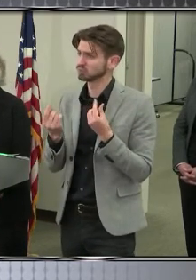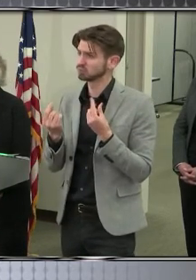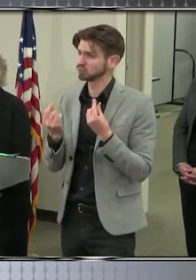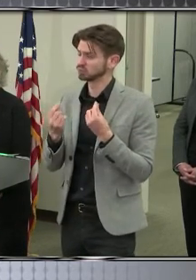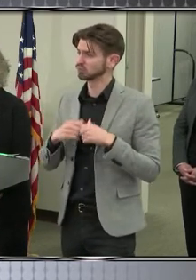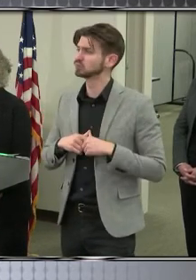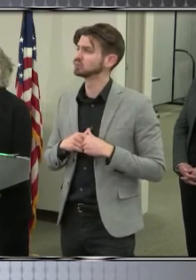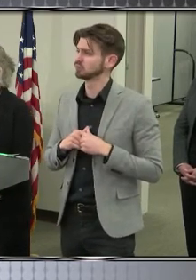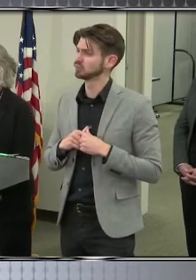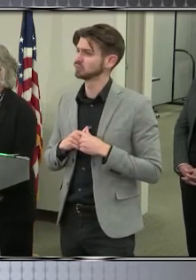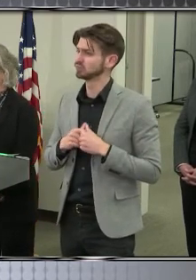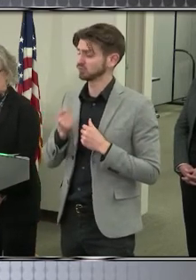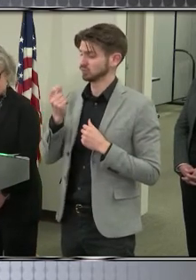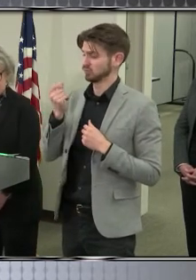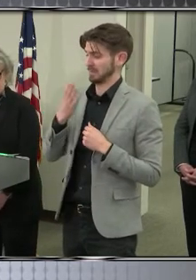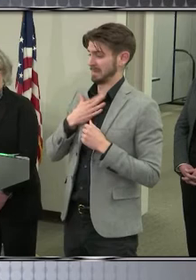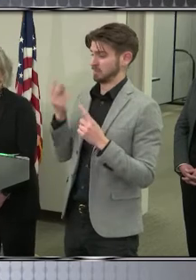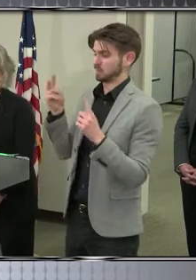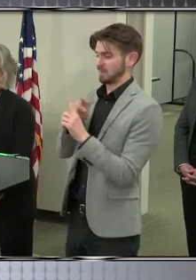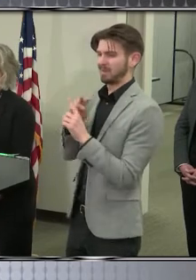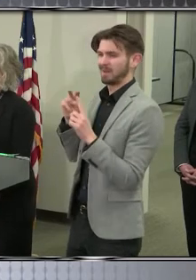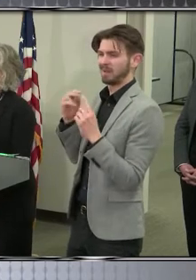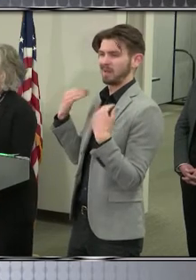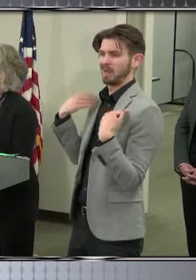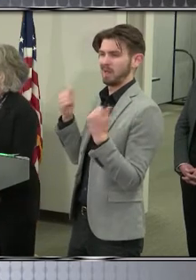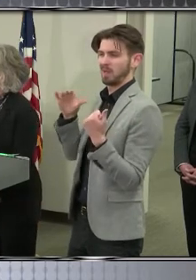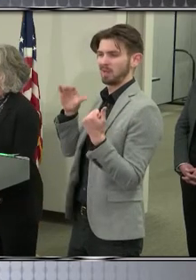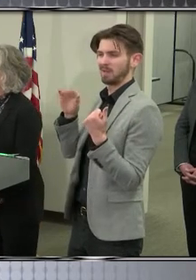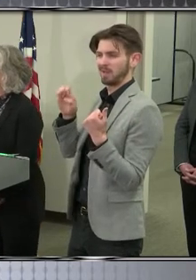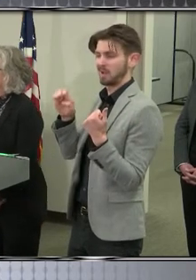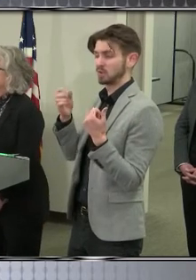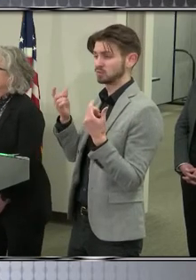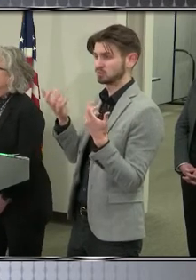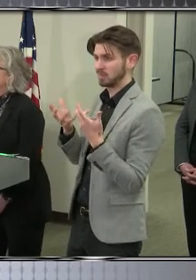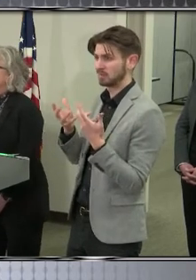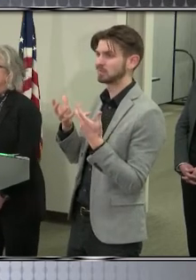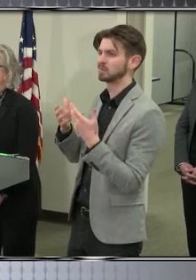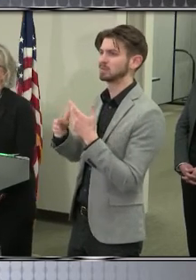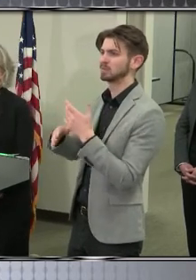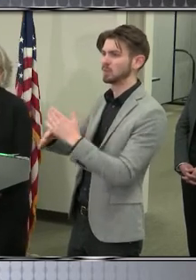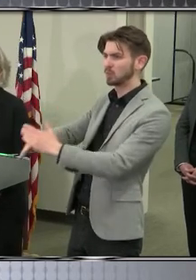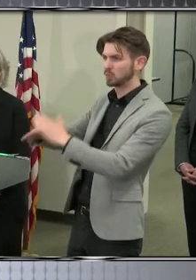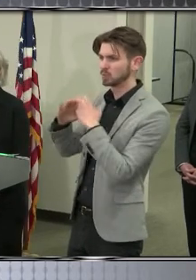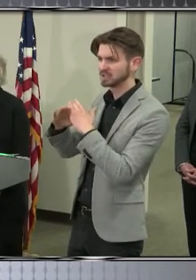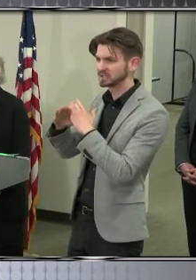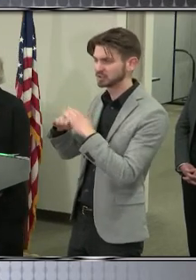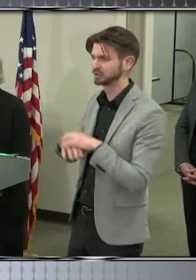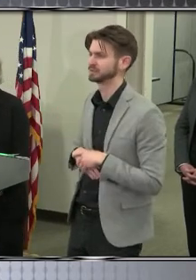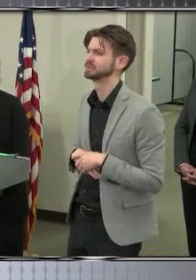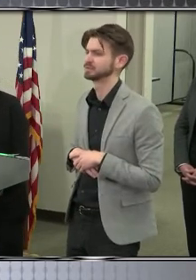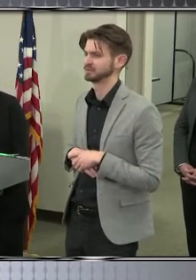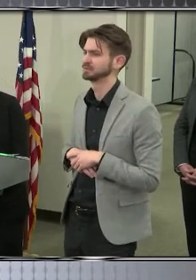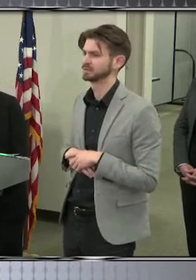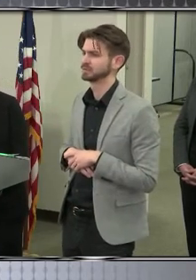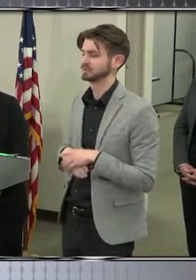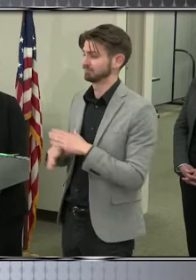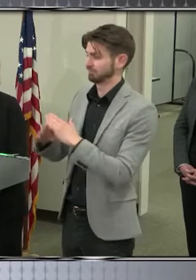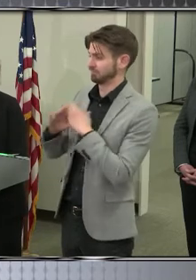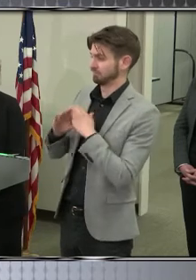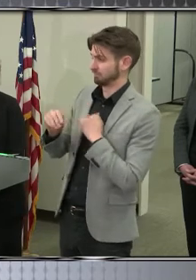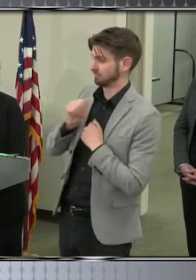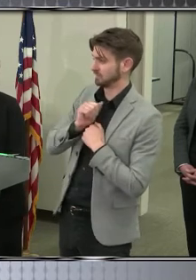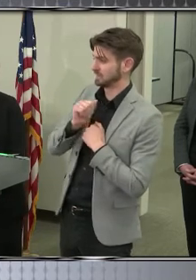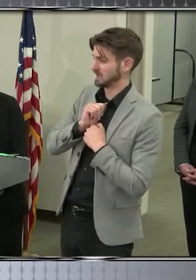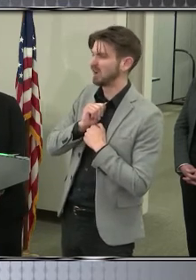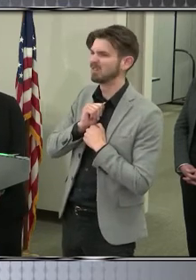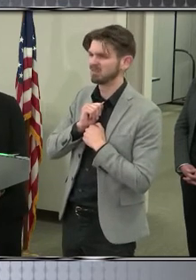a healthcare perspective, is the protection. And we protect not only ourselves, but those